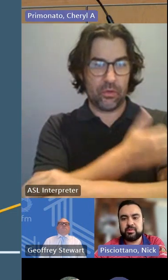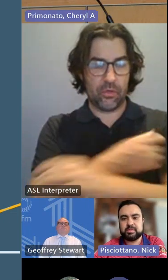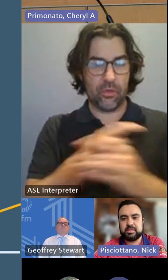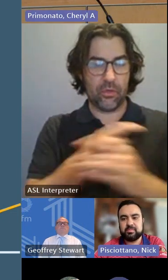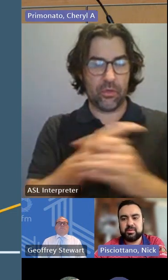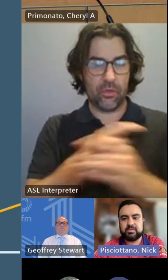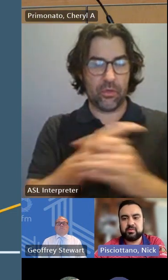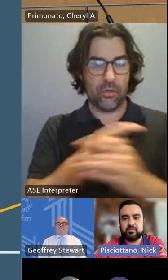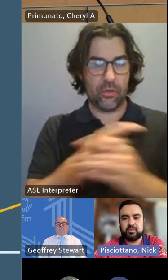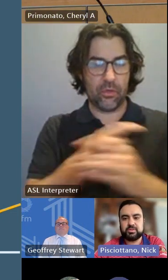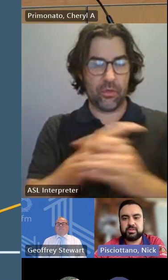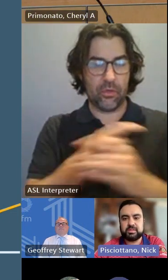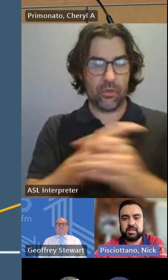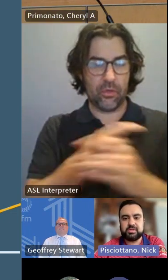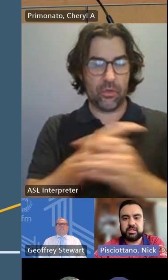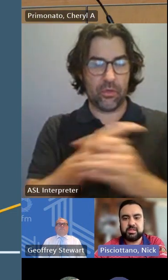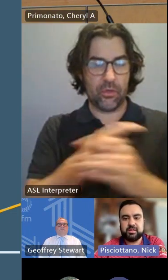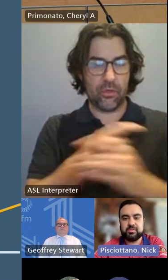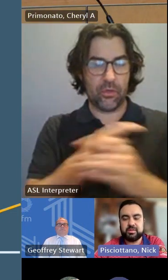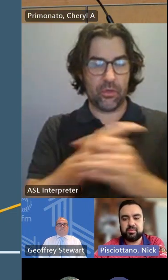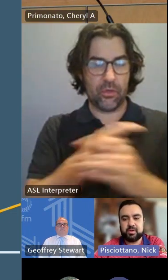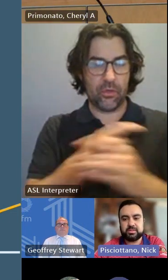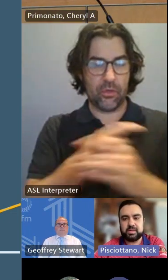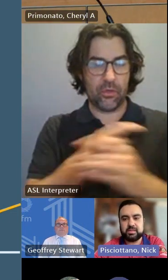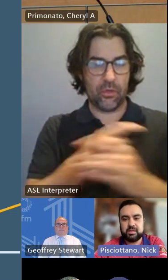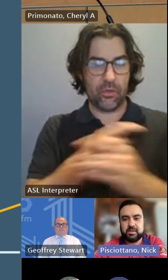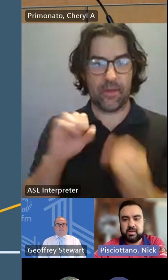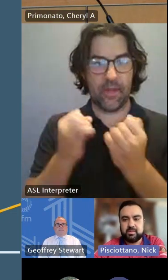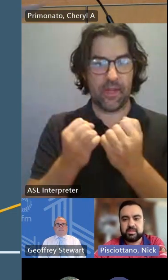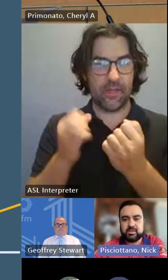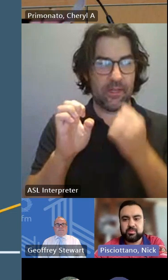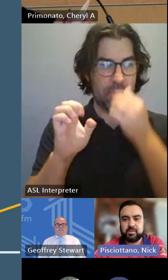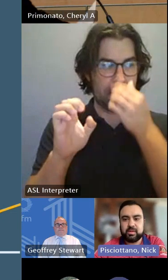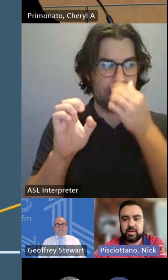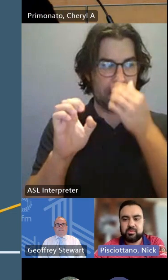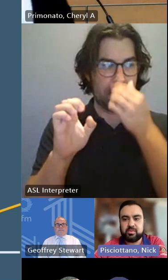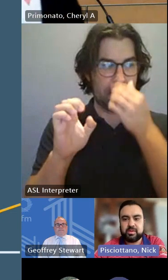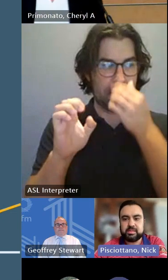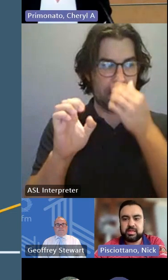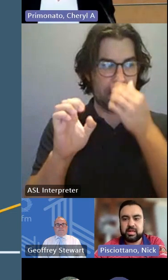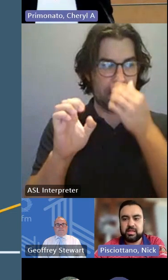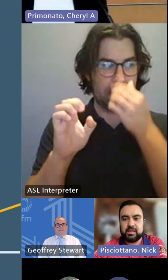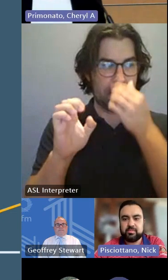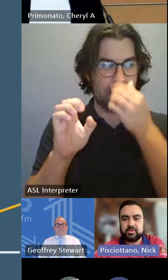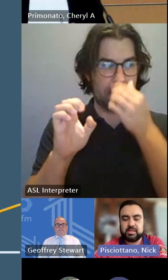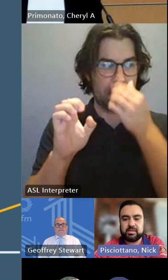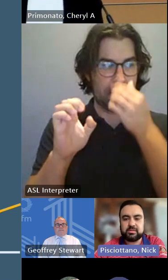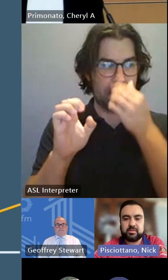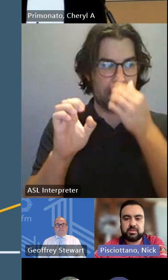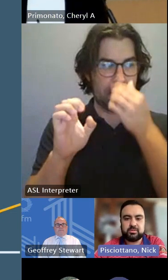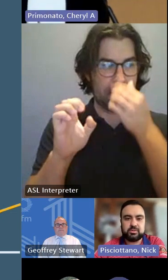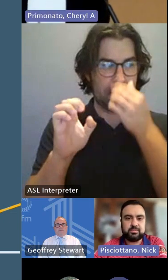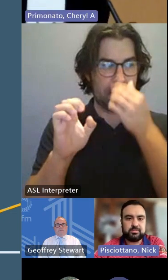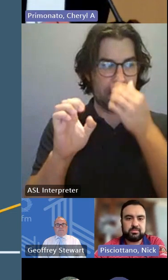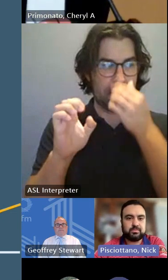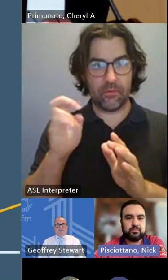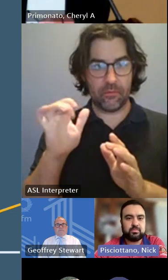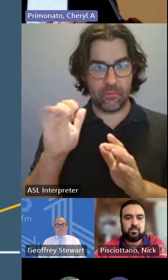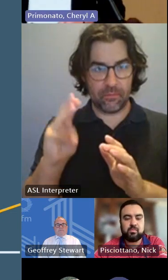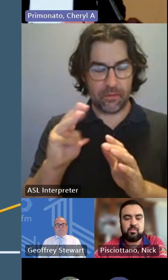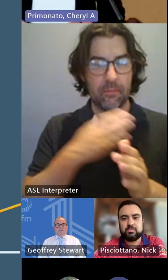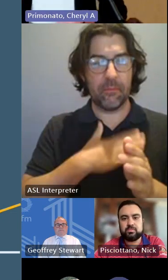contribution agreement with the City of Pittsburgh for Brushton Station ETOD project. Ms. Silberman, can you please kindly present this